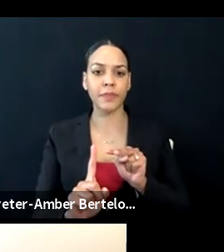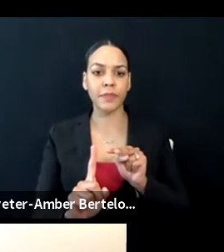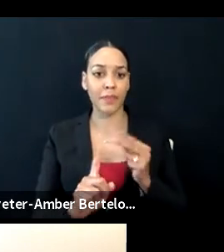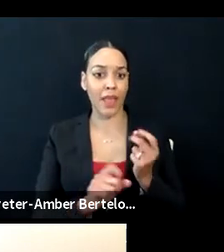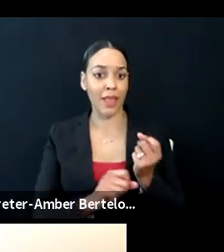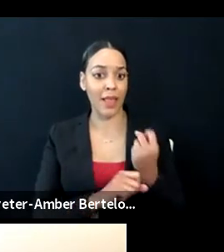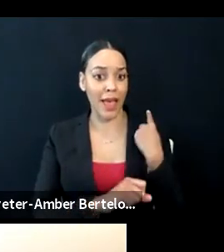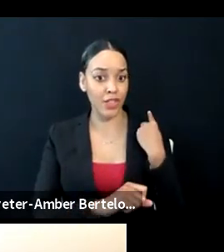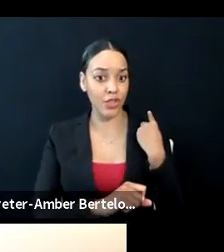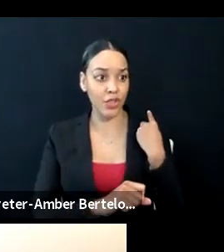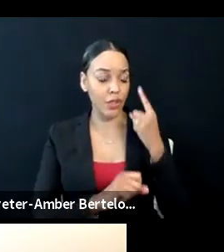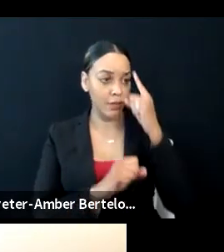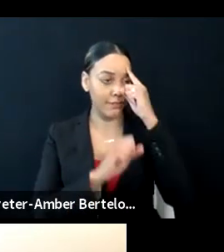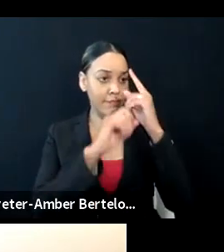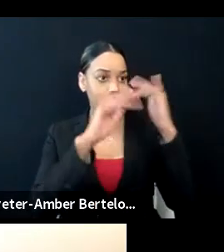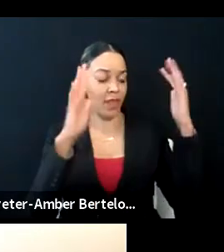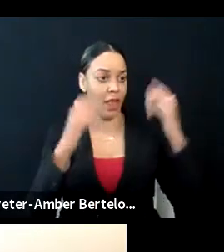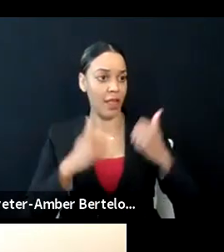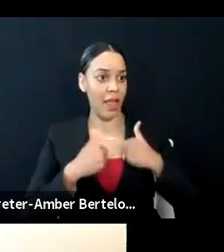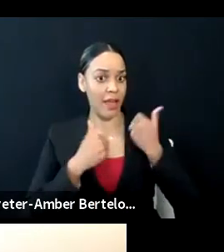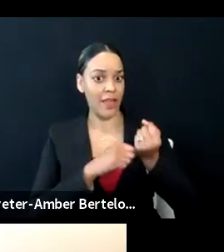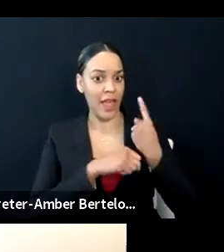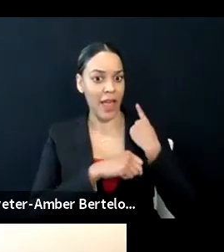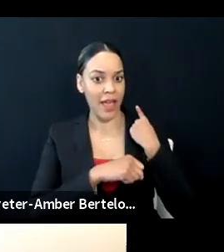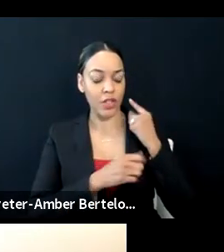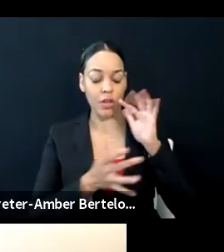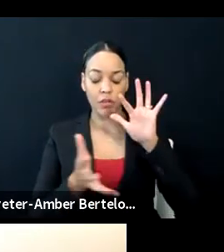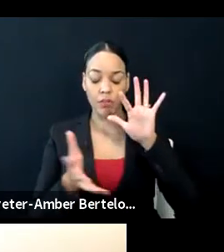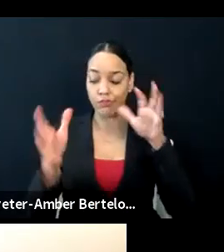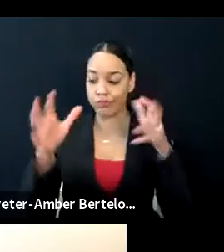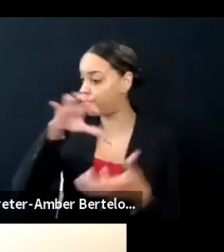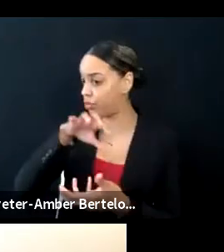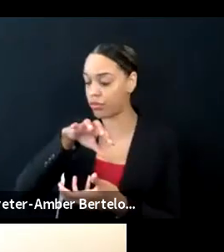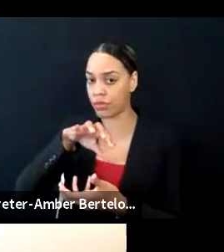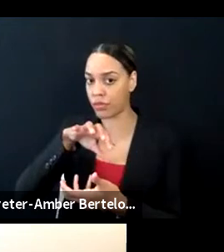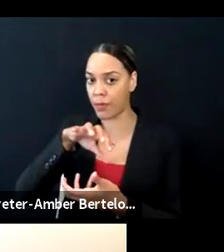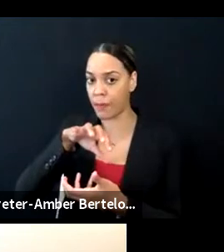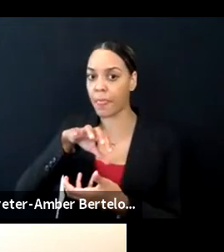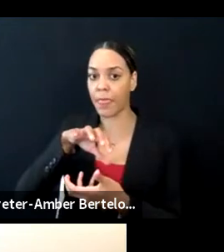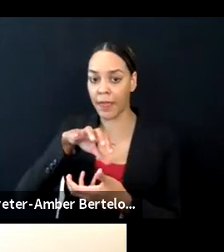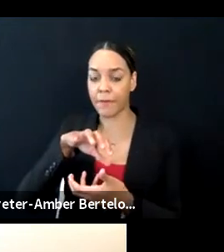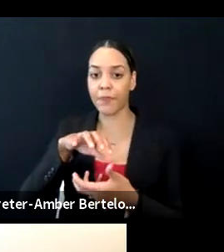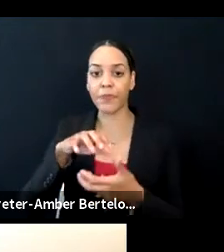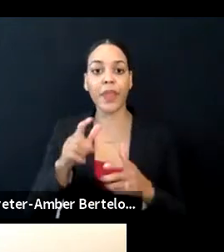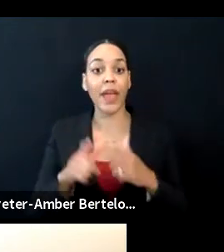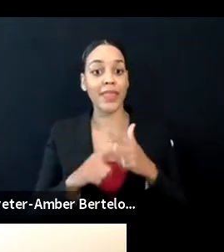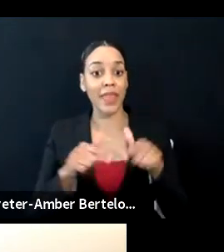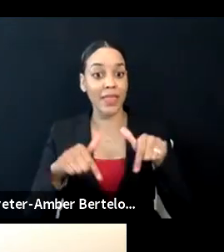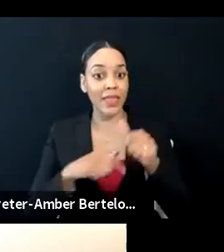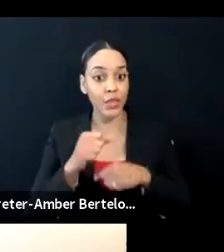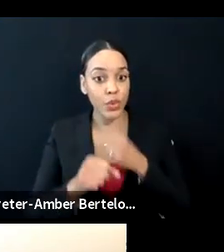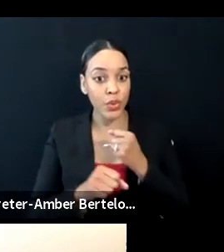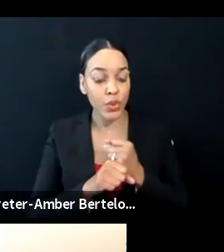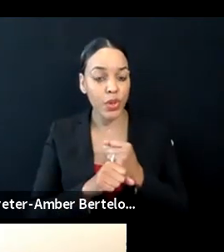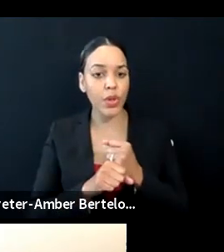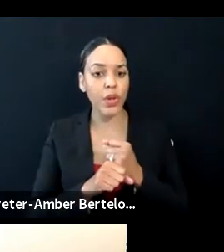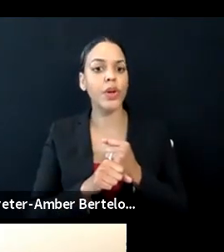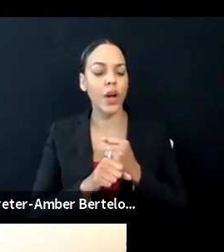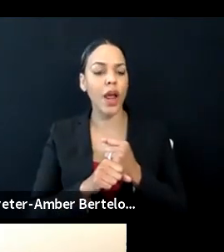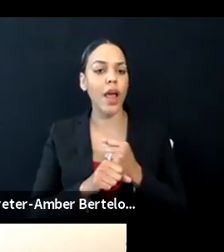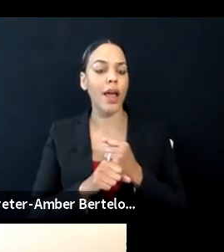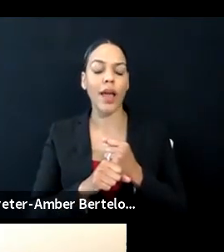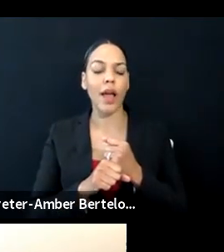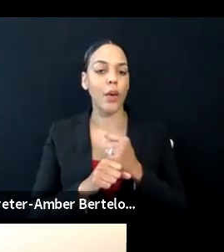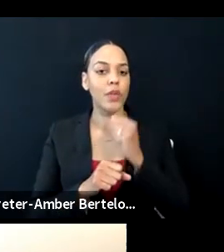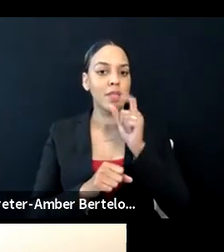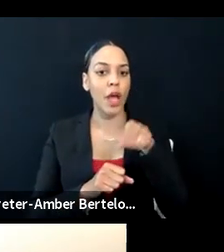last year, I just flipped it on its head, right? And then this year, I was not only working at